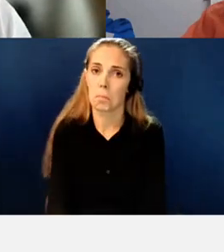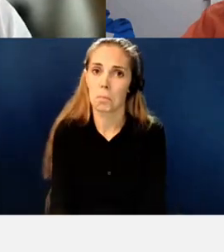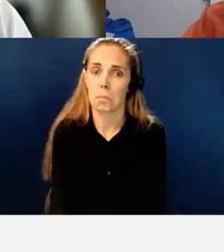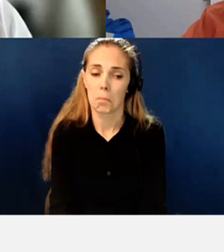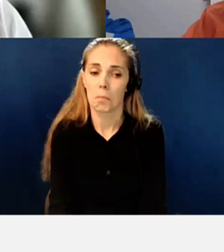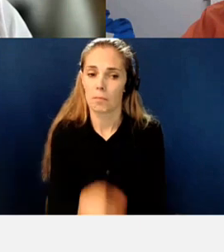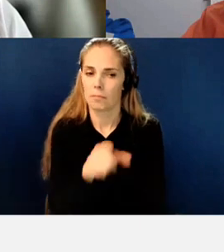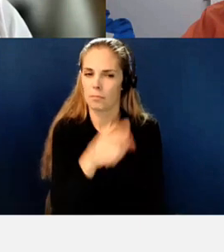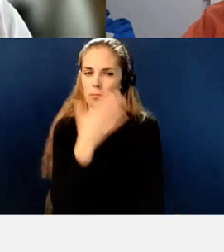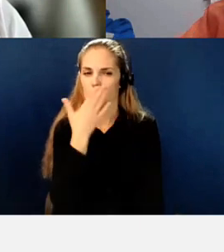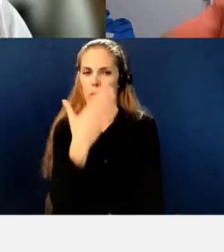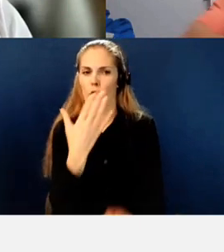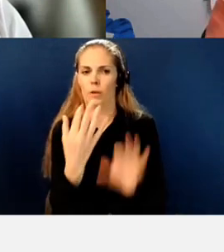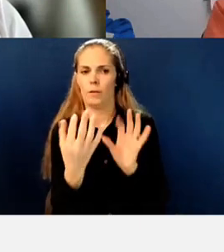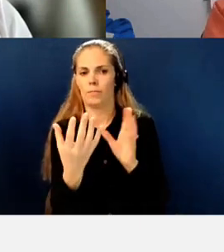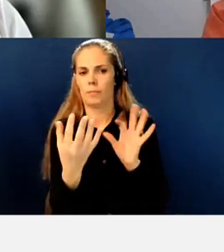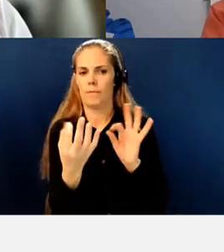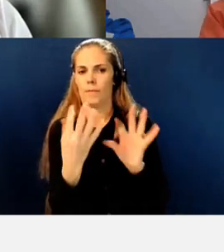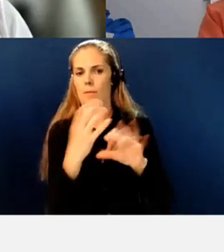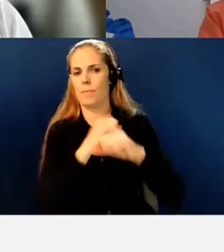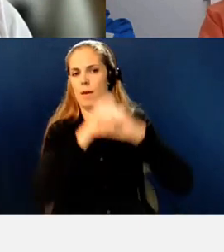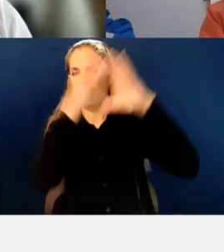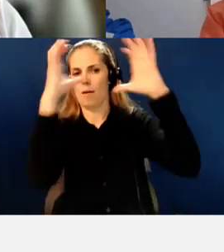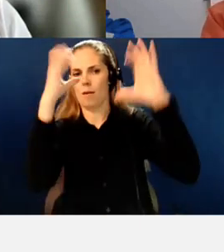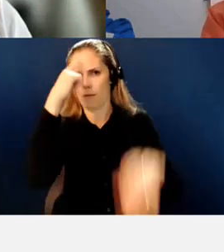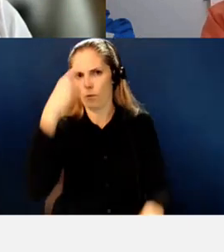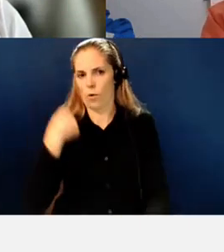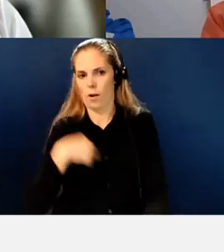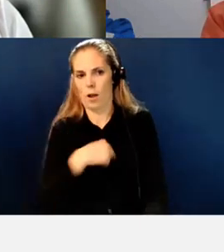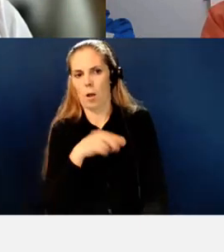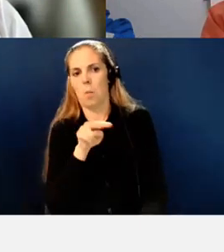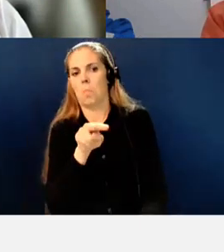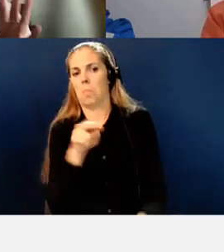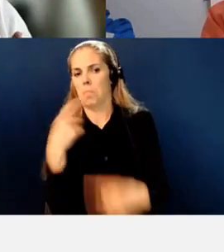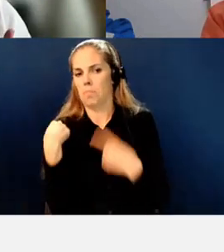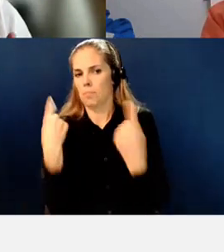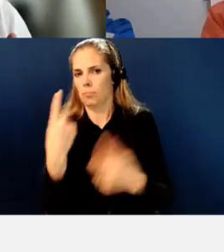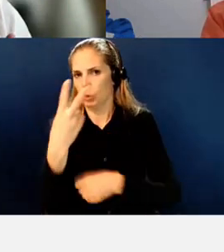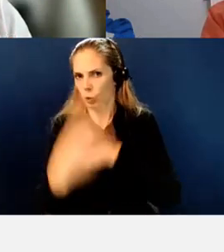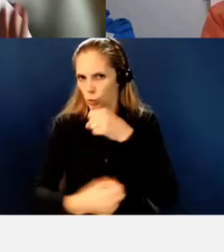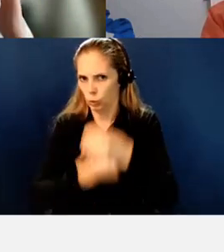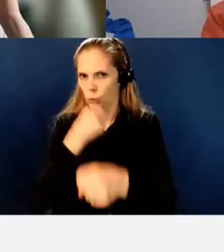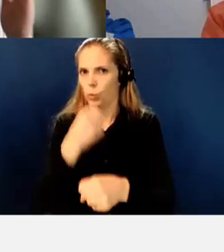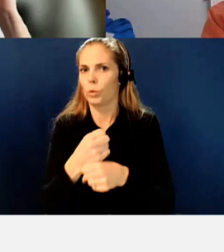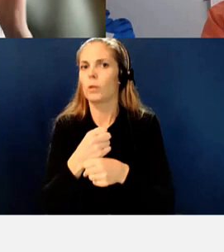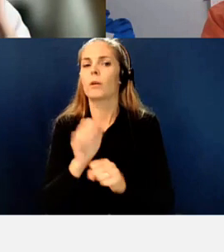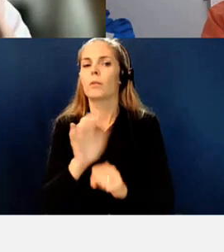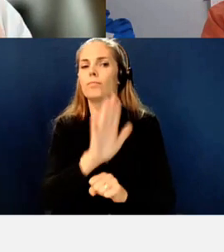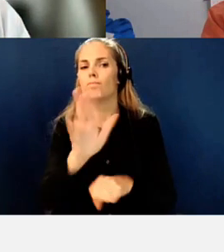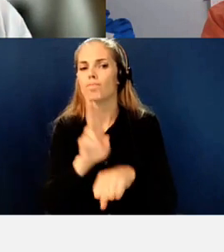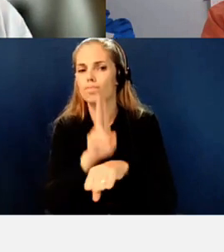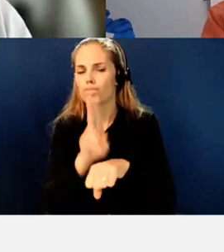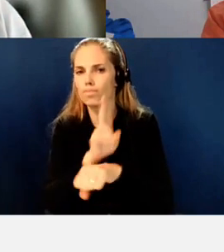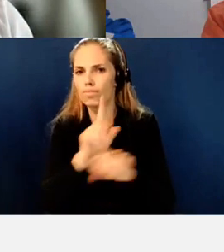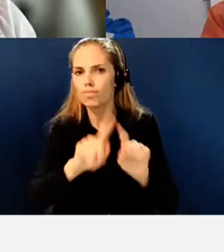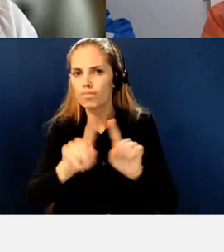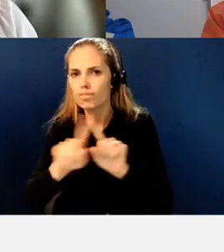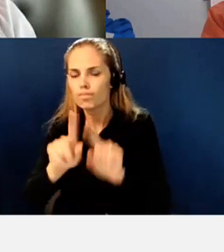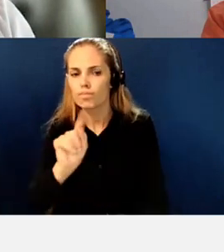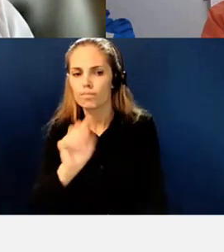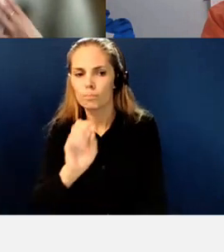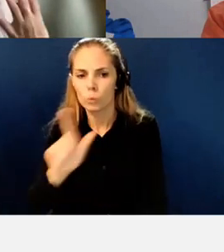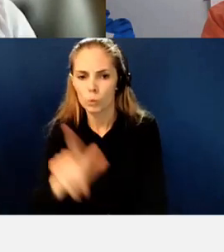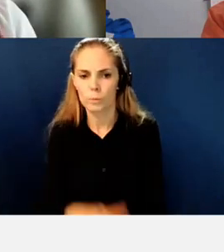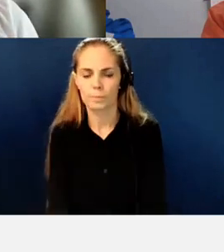progressed over the last few years and where we are with using the tools. So I want to thank you for participating. If you still have time, please answer